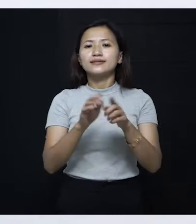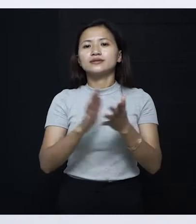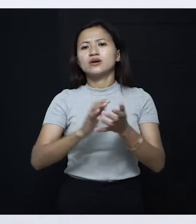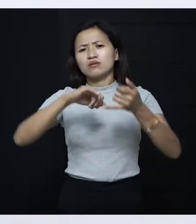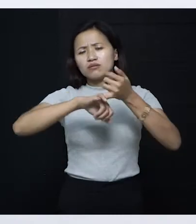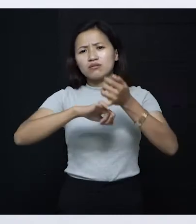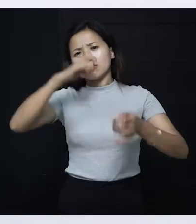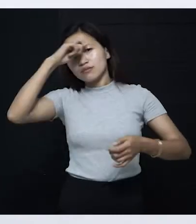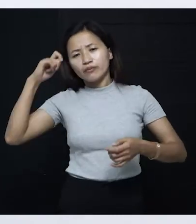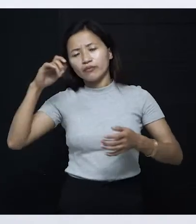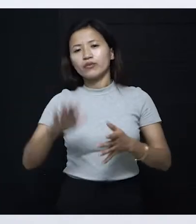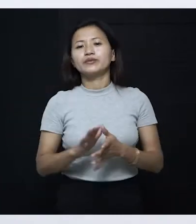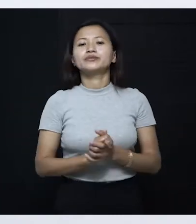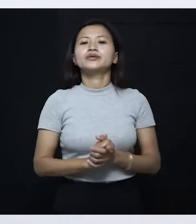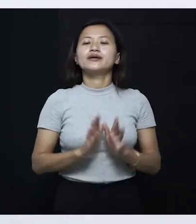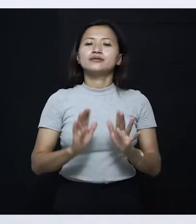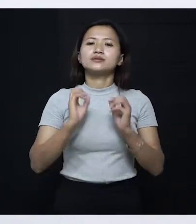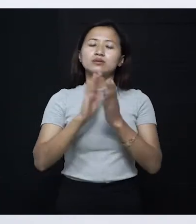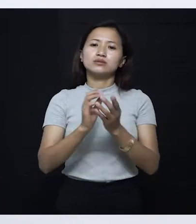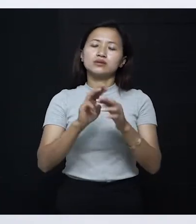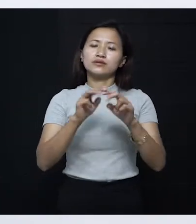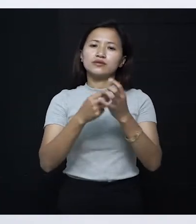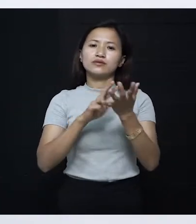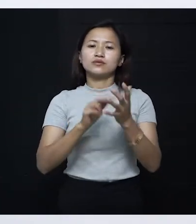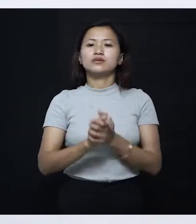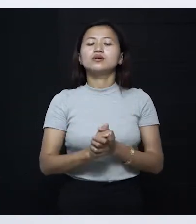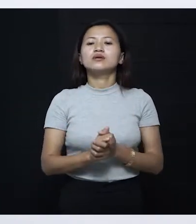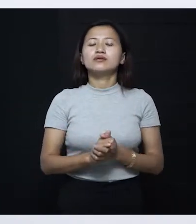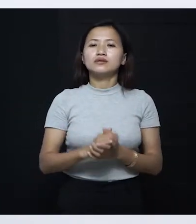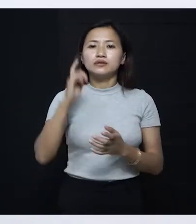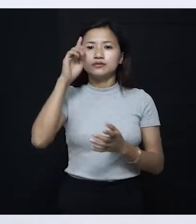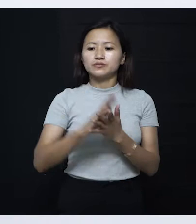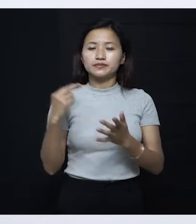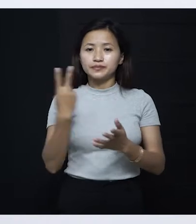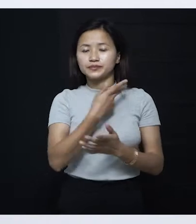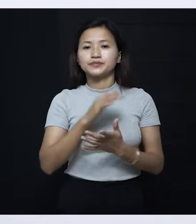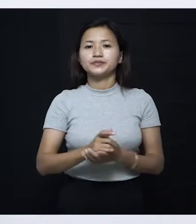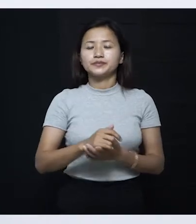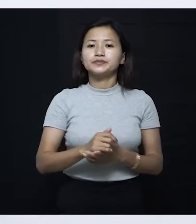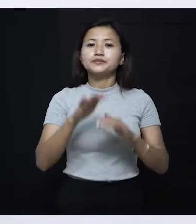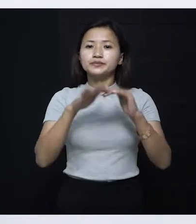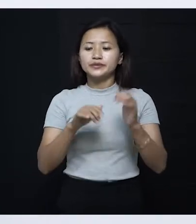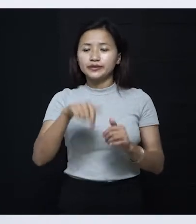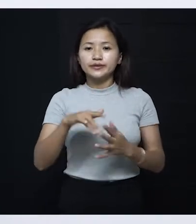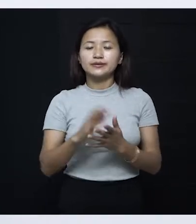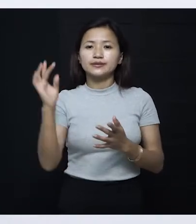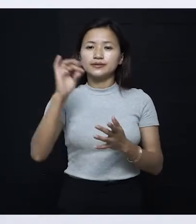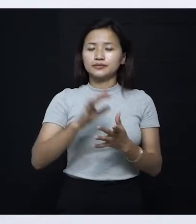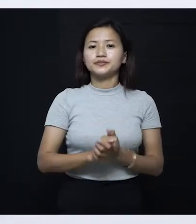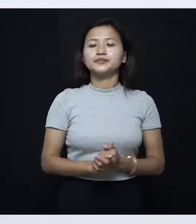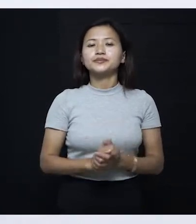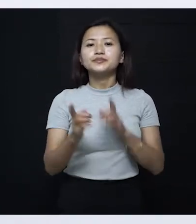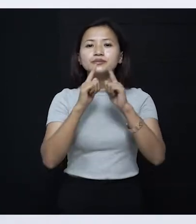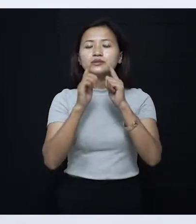Nagaland is very, very favorable. It is very favorable for us. Then here again,